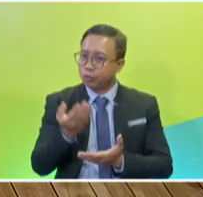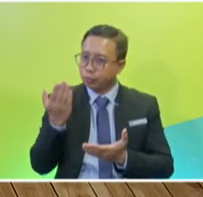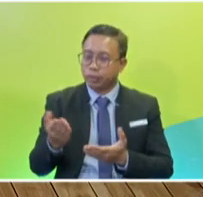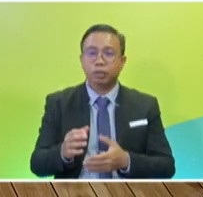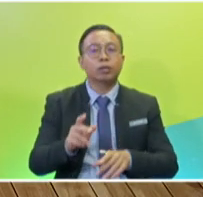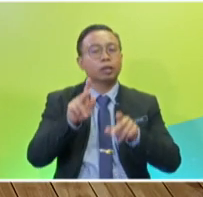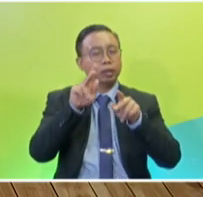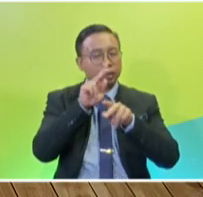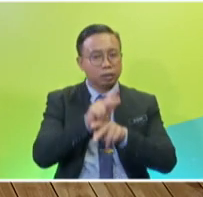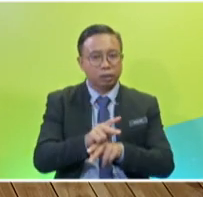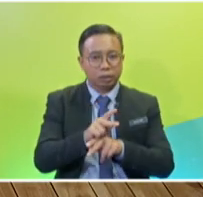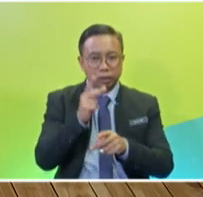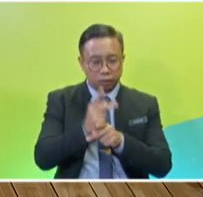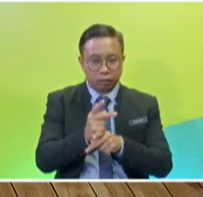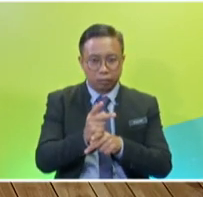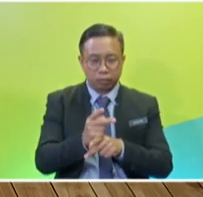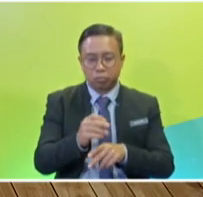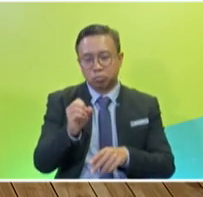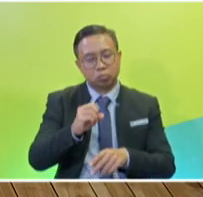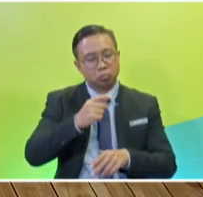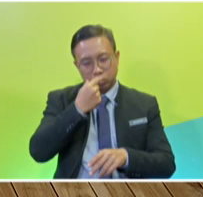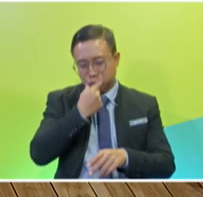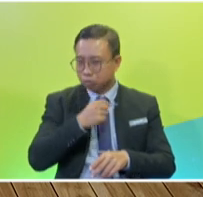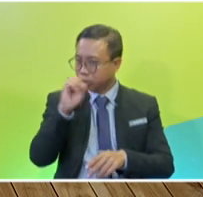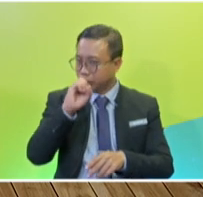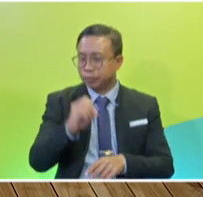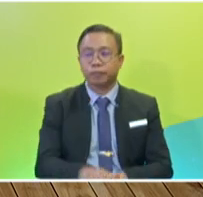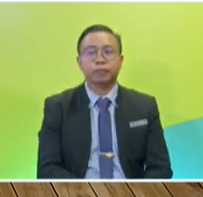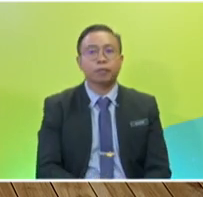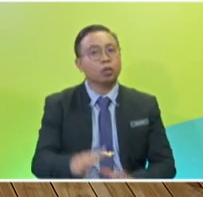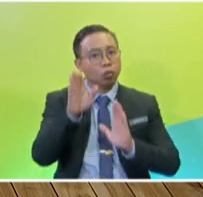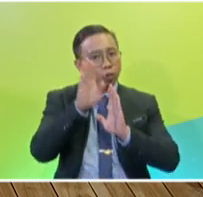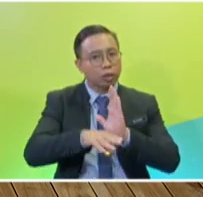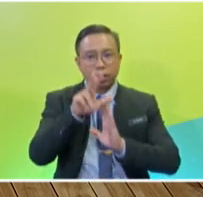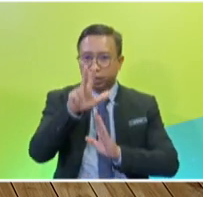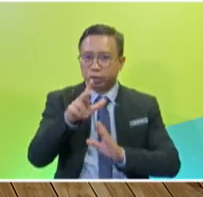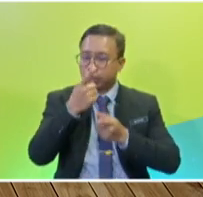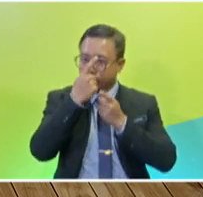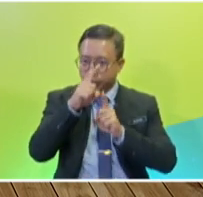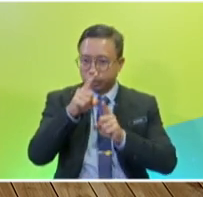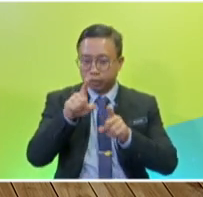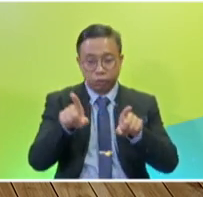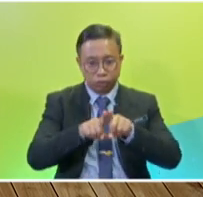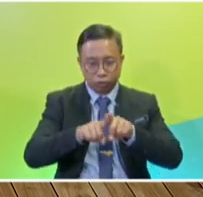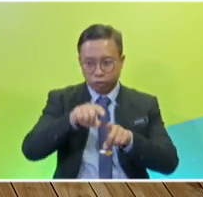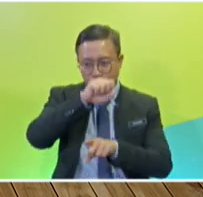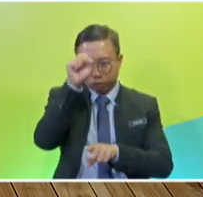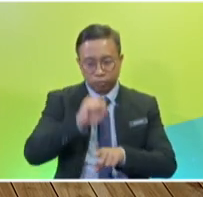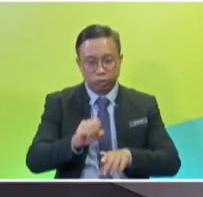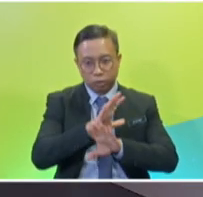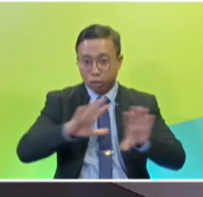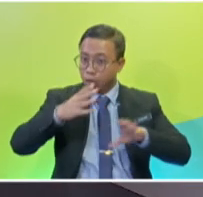me less frustrated. Mm. So this is the third answer to the same question. Don't get confused,